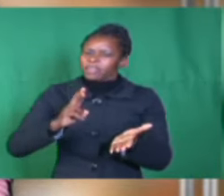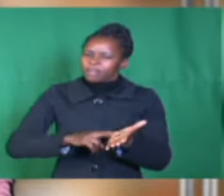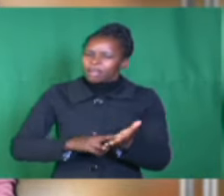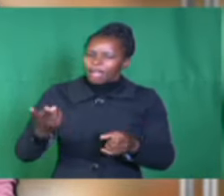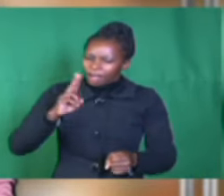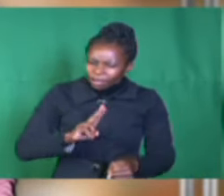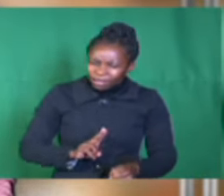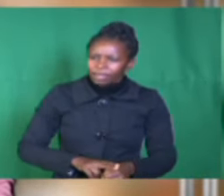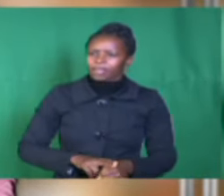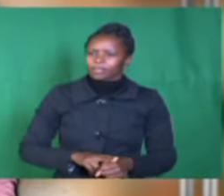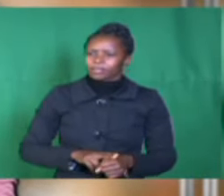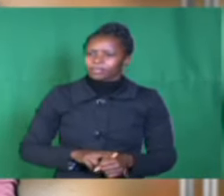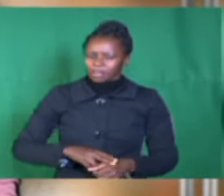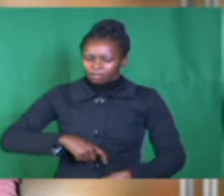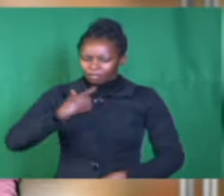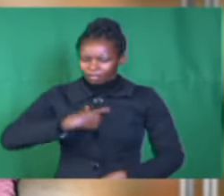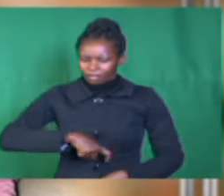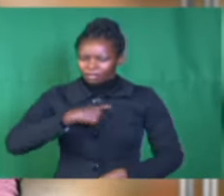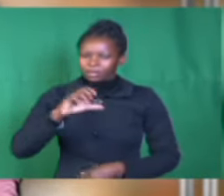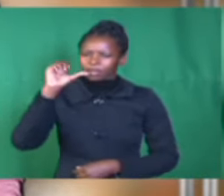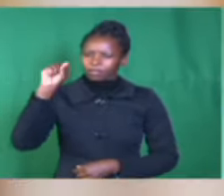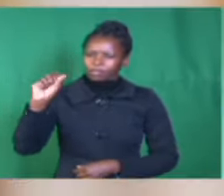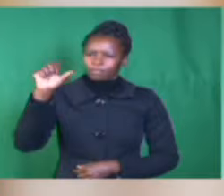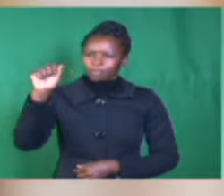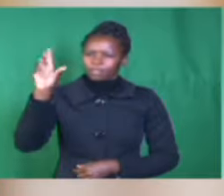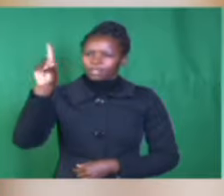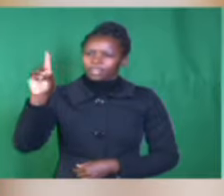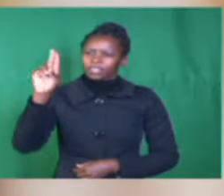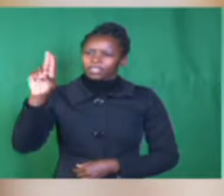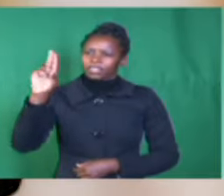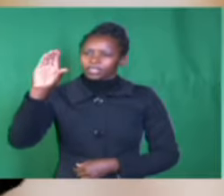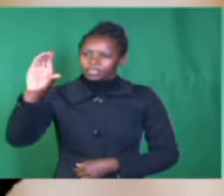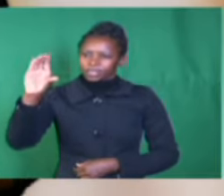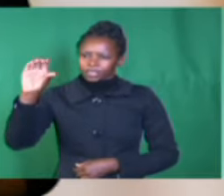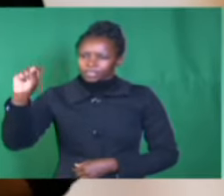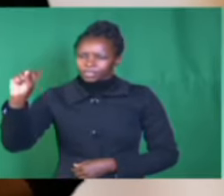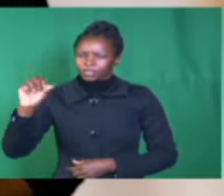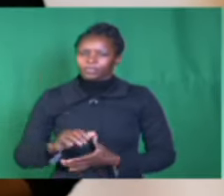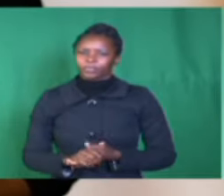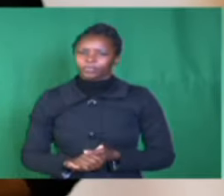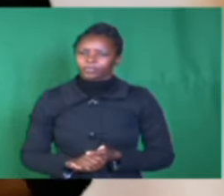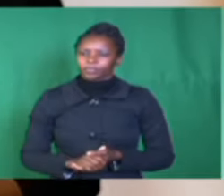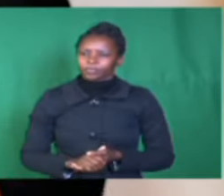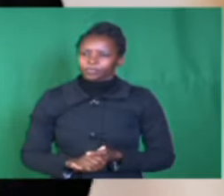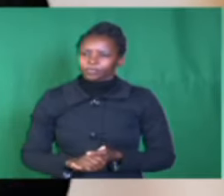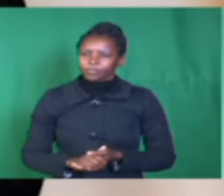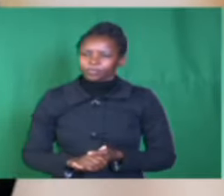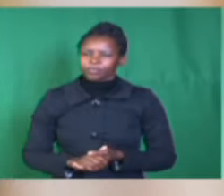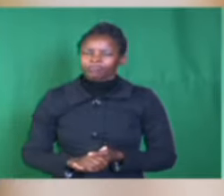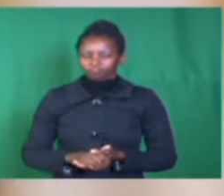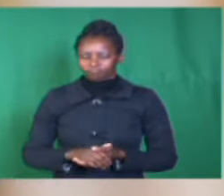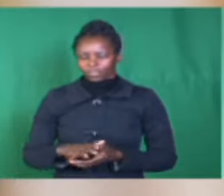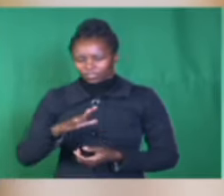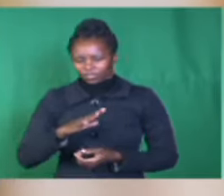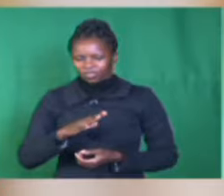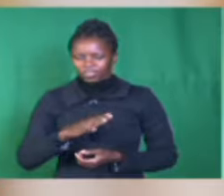characteristics of Sadducees, if you could. Well, please repeat them. Yes, I can clearly do that.